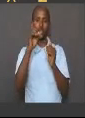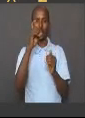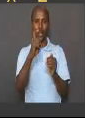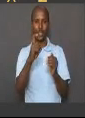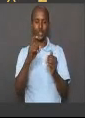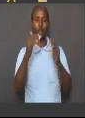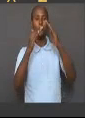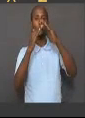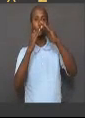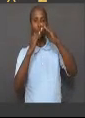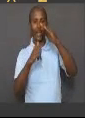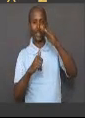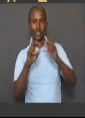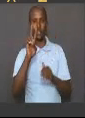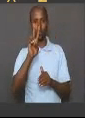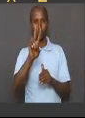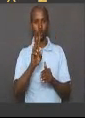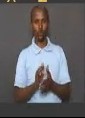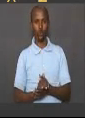X minus 2.